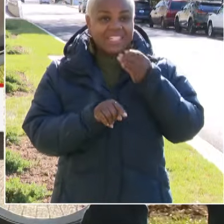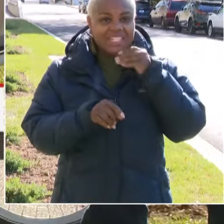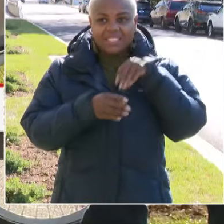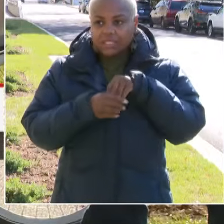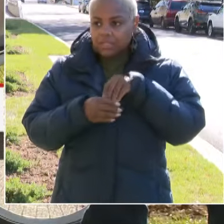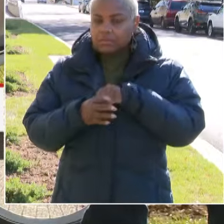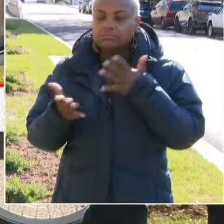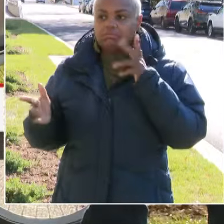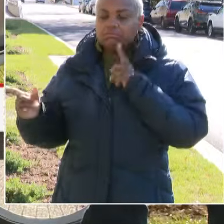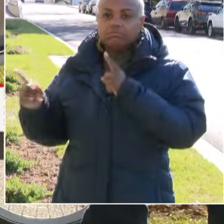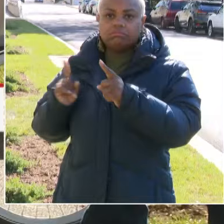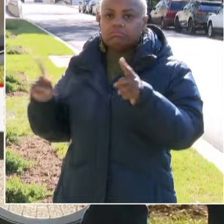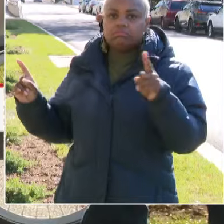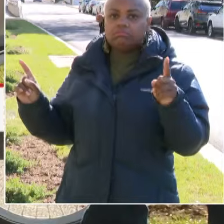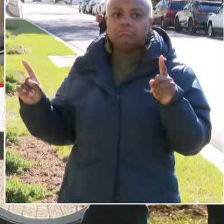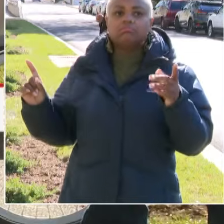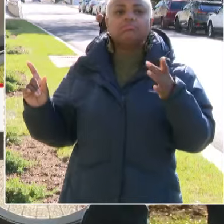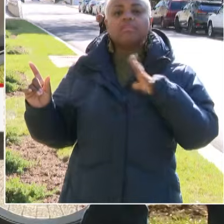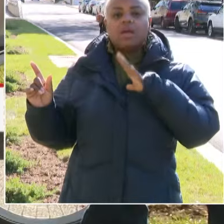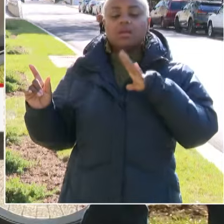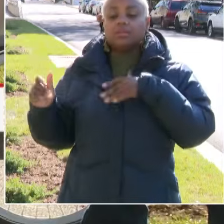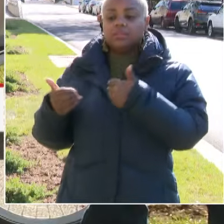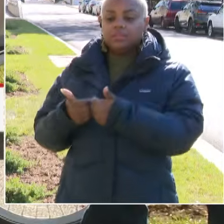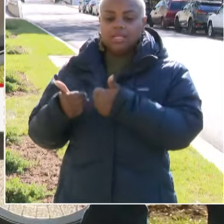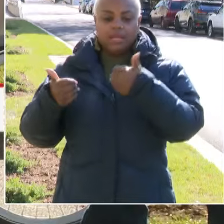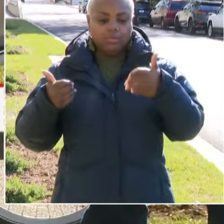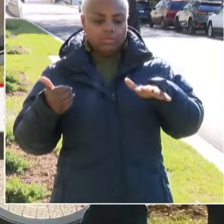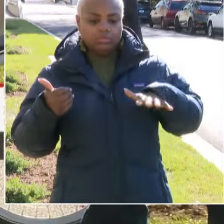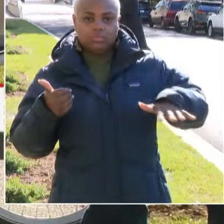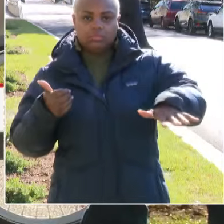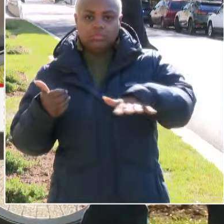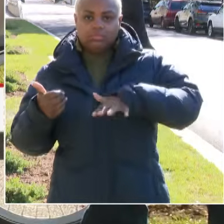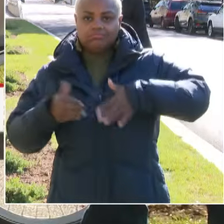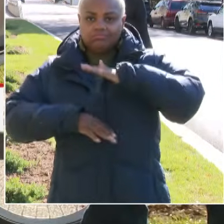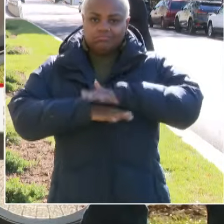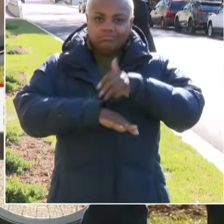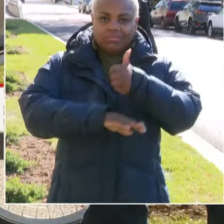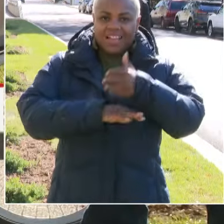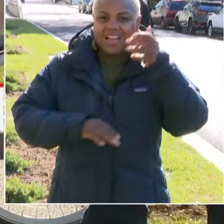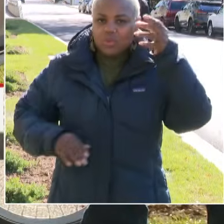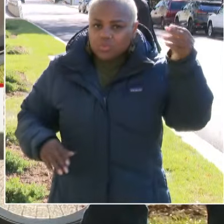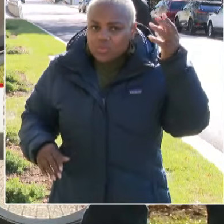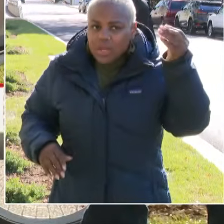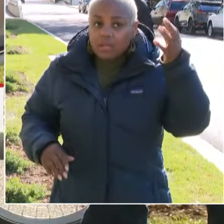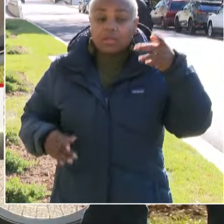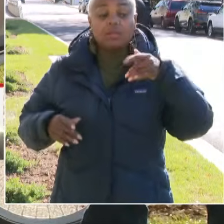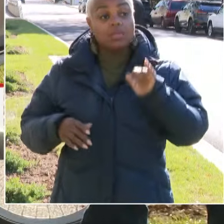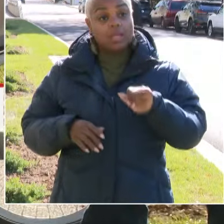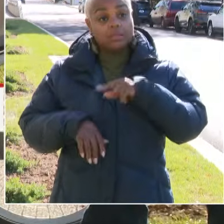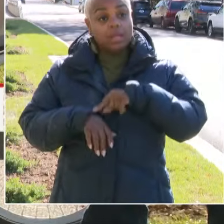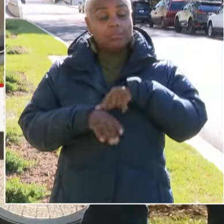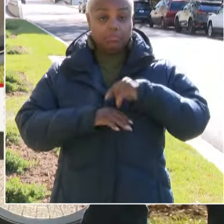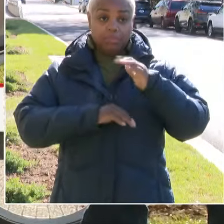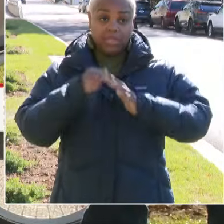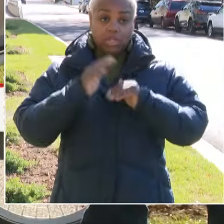to build just about anything, just about anywhere for